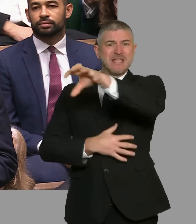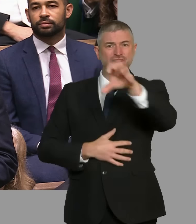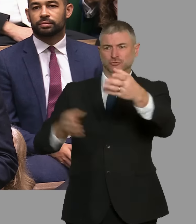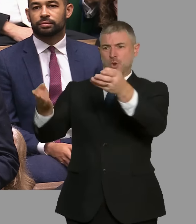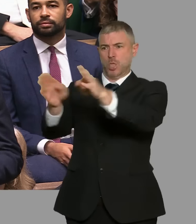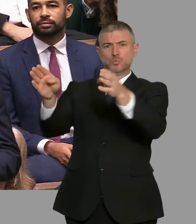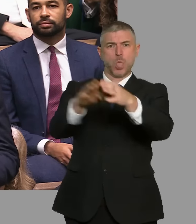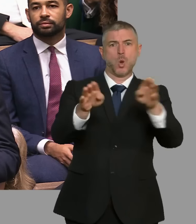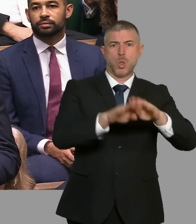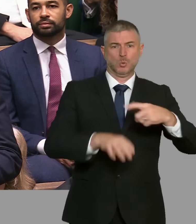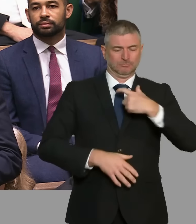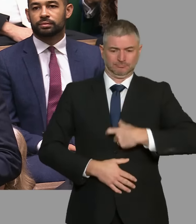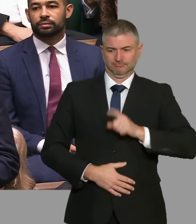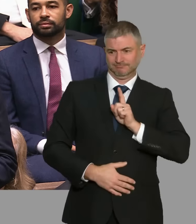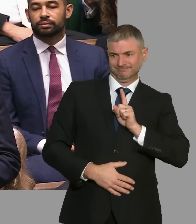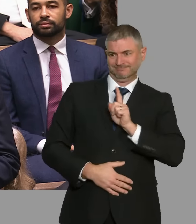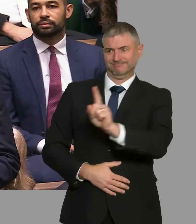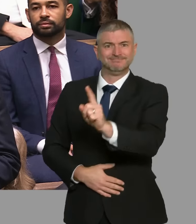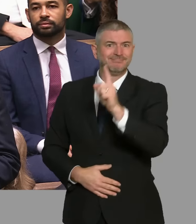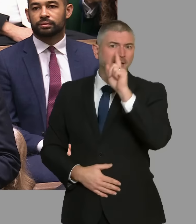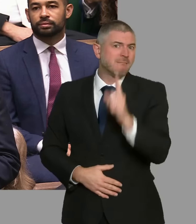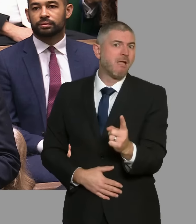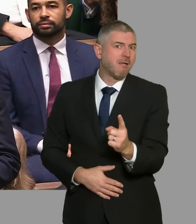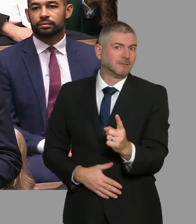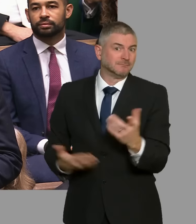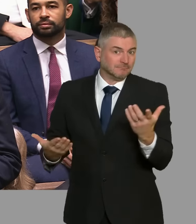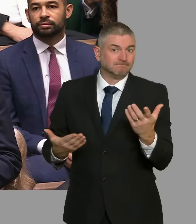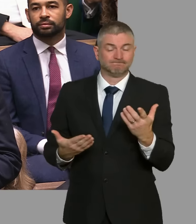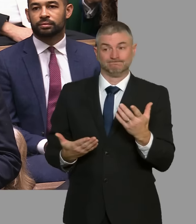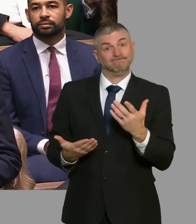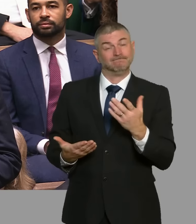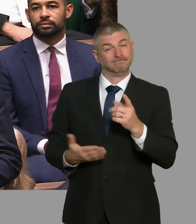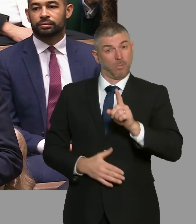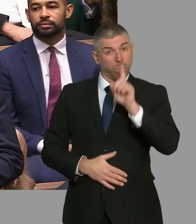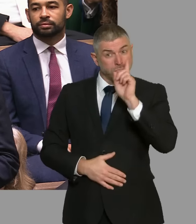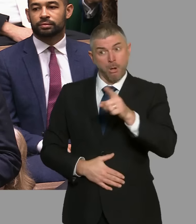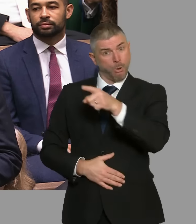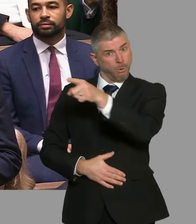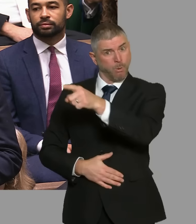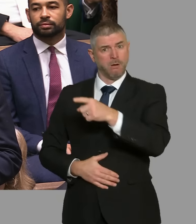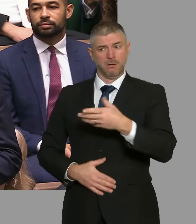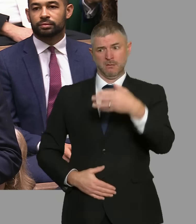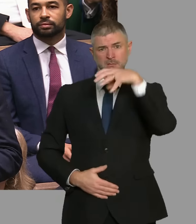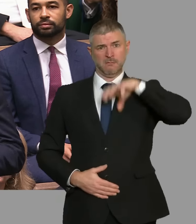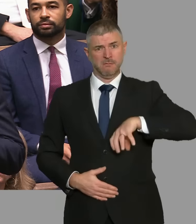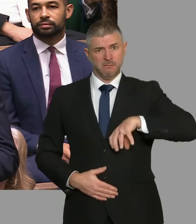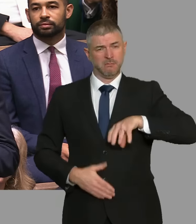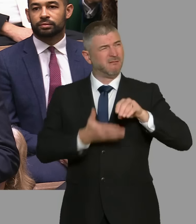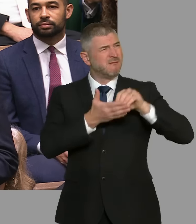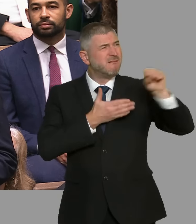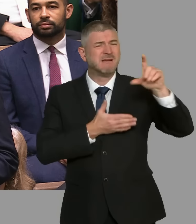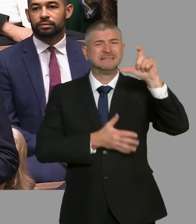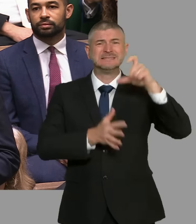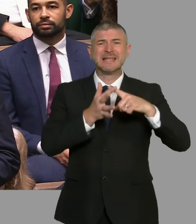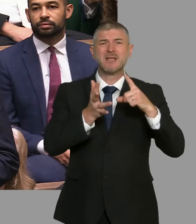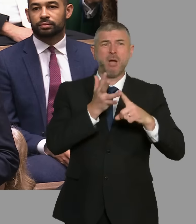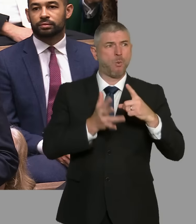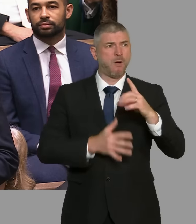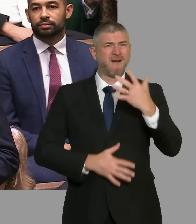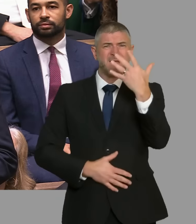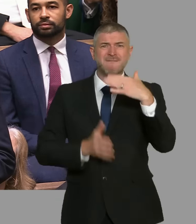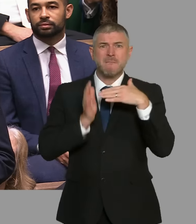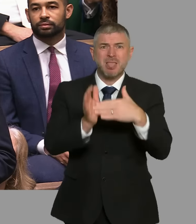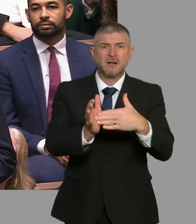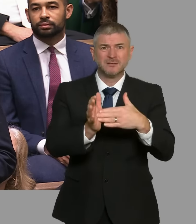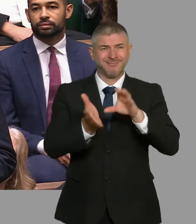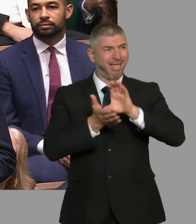That's despite making billions in profits and paying their CEO £5 million. Will the Prime Minister write to